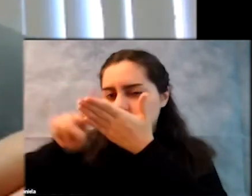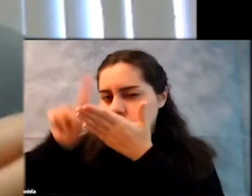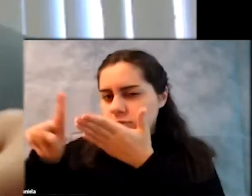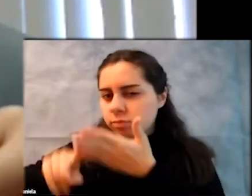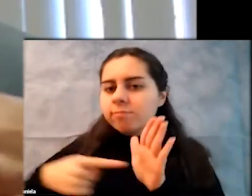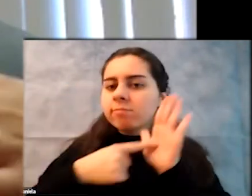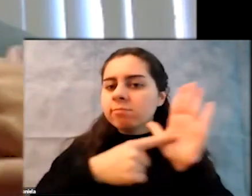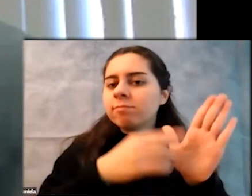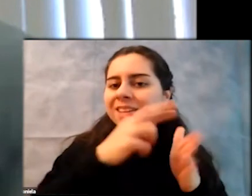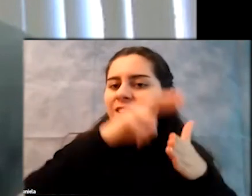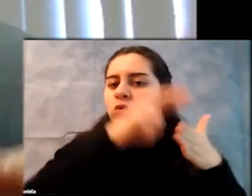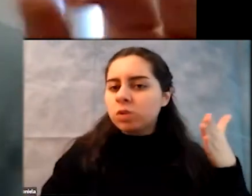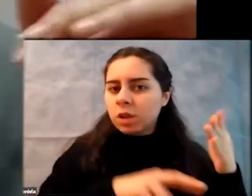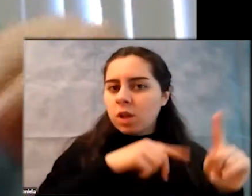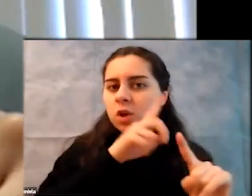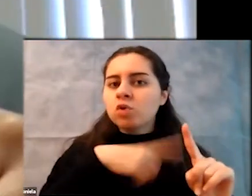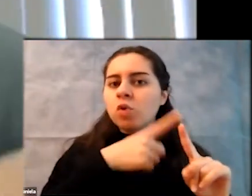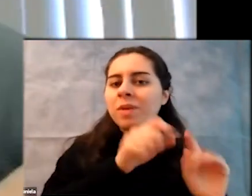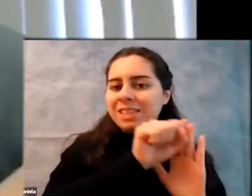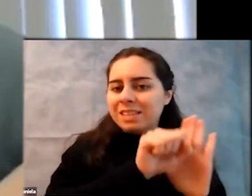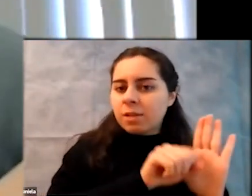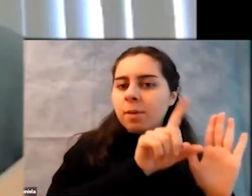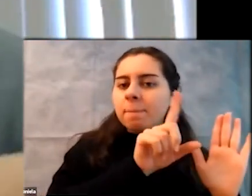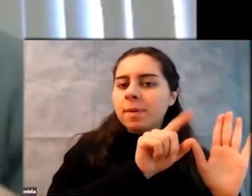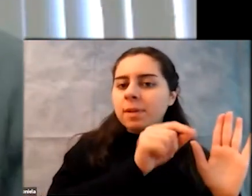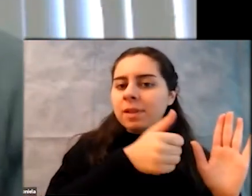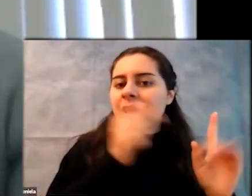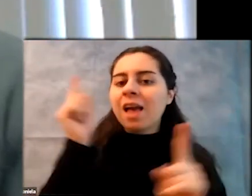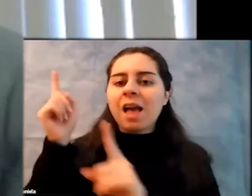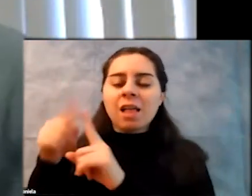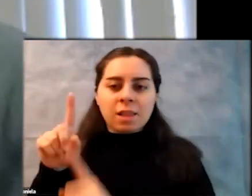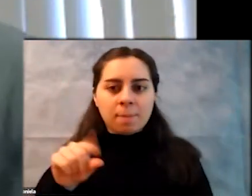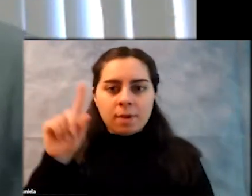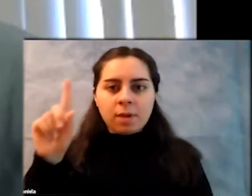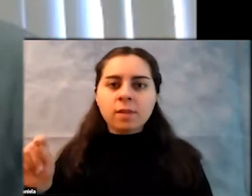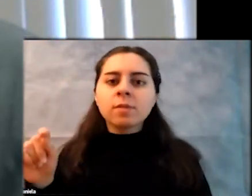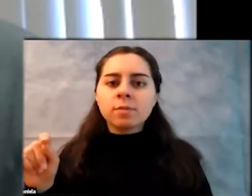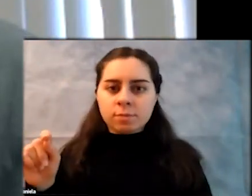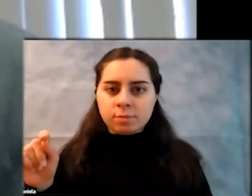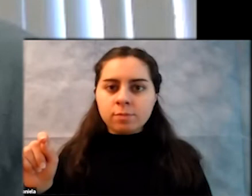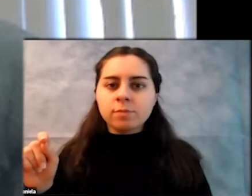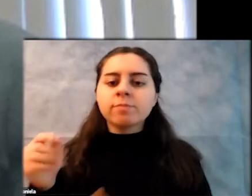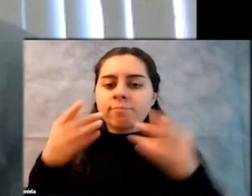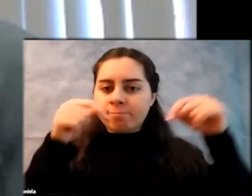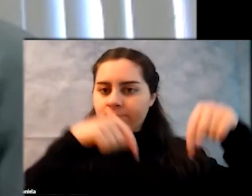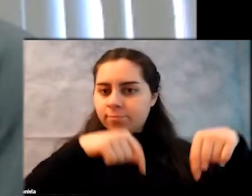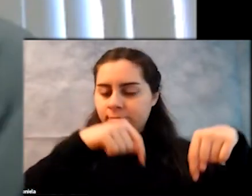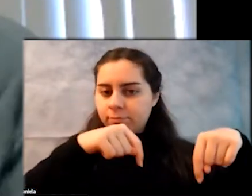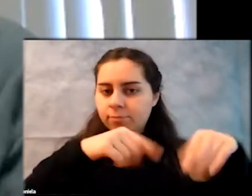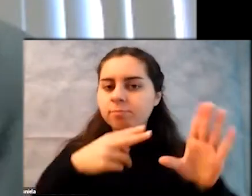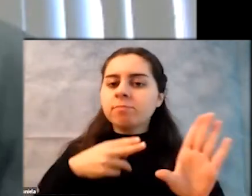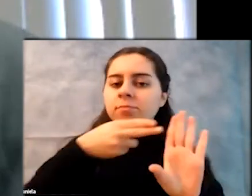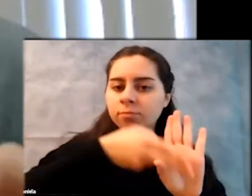the population changes between 2010 and 2020. You can RSVP for that event right here in the